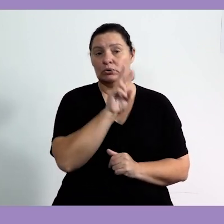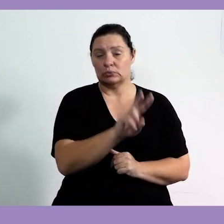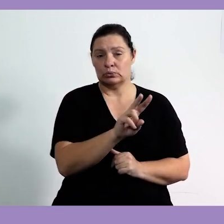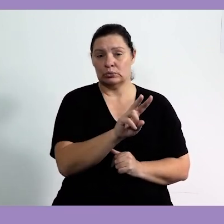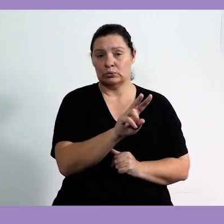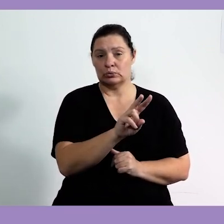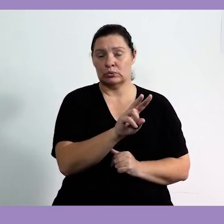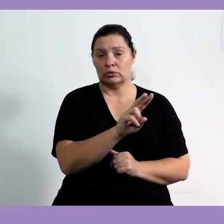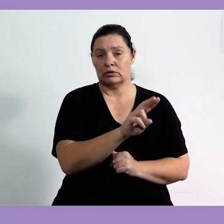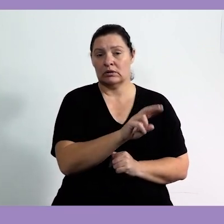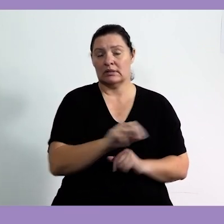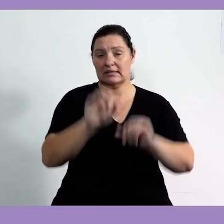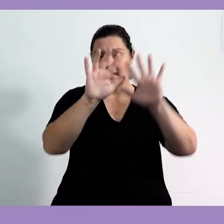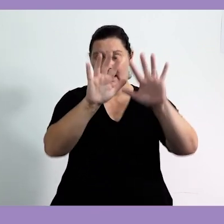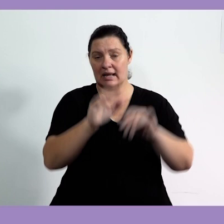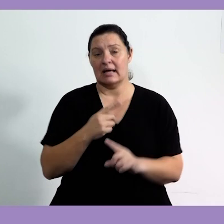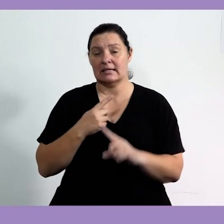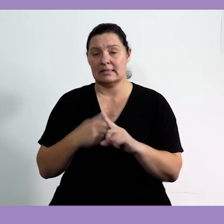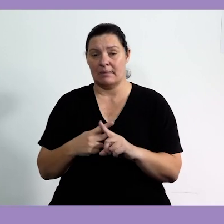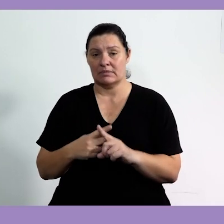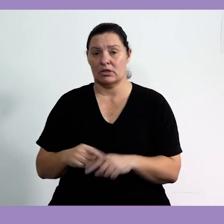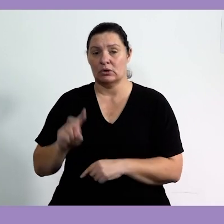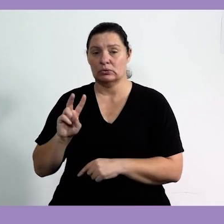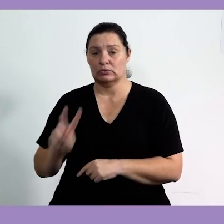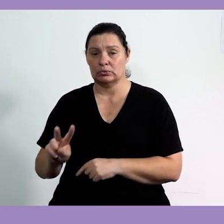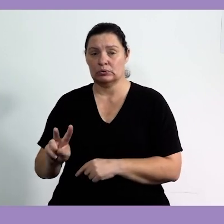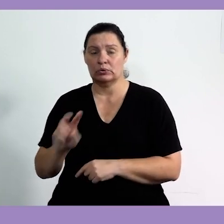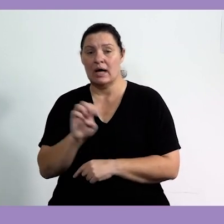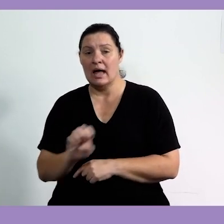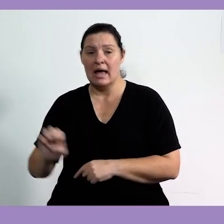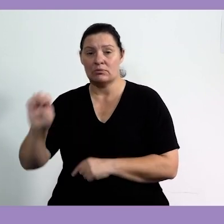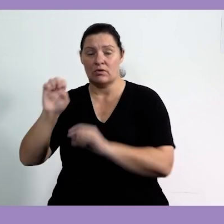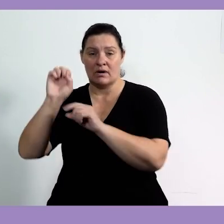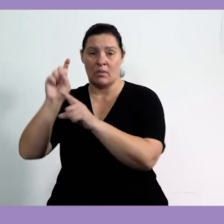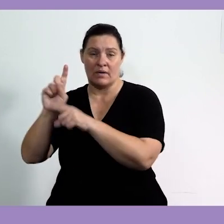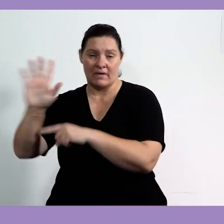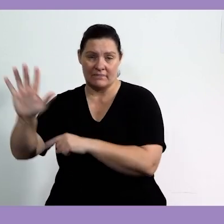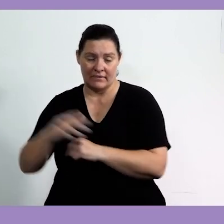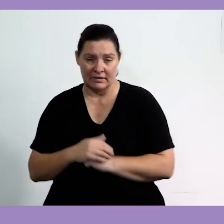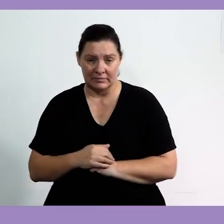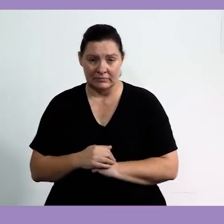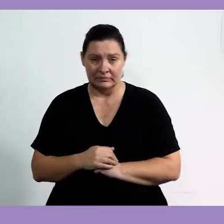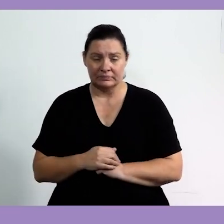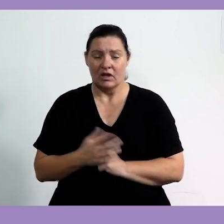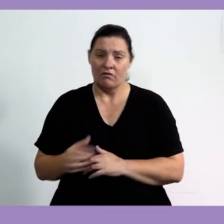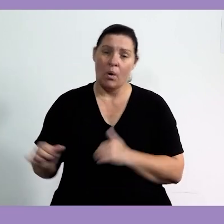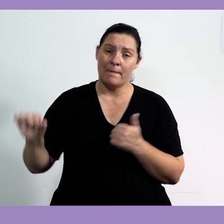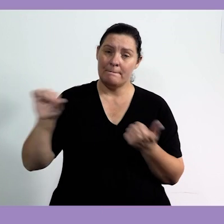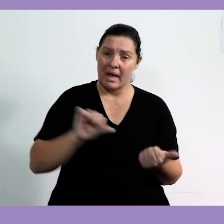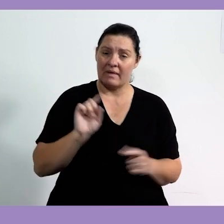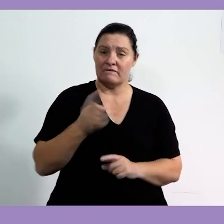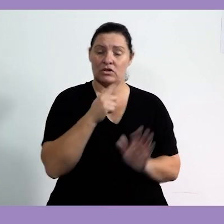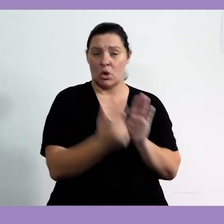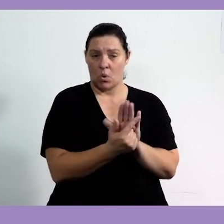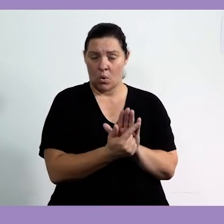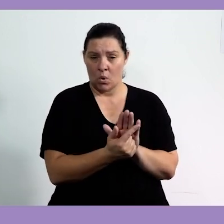be 2 to the exponent 10 multiplied by 2 to the exponent 15. But now if we go back to